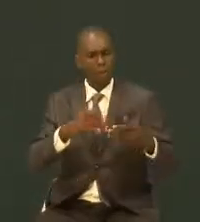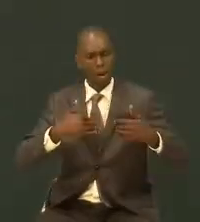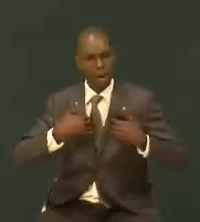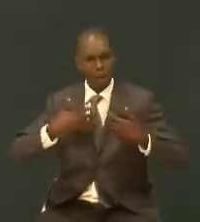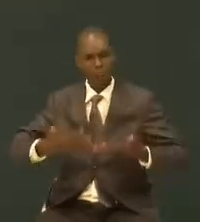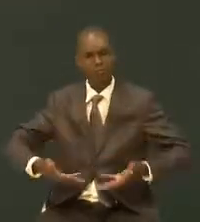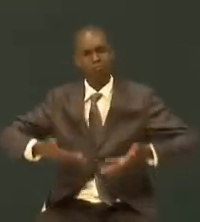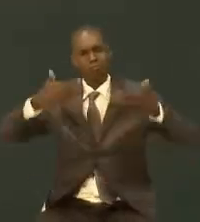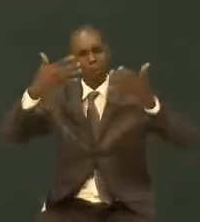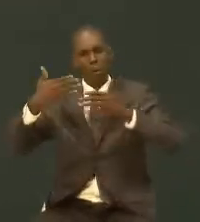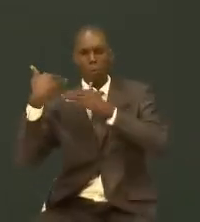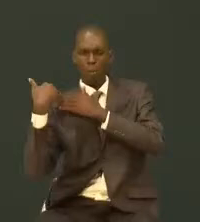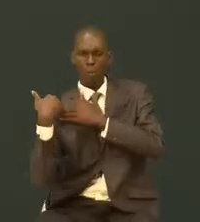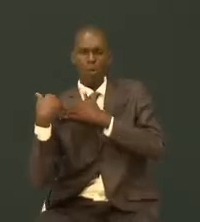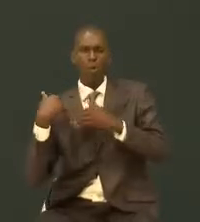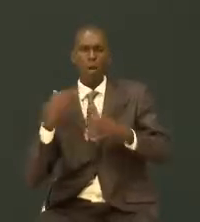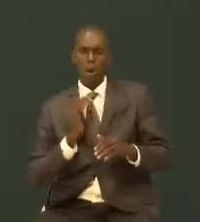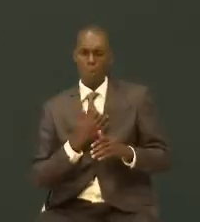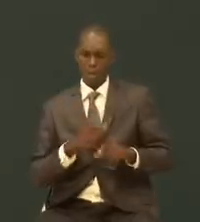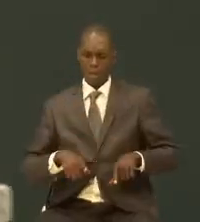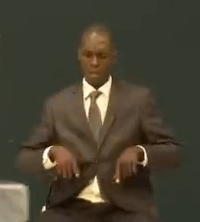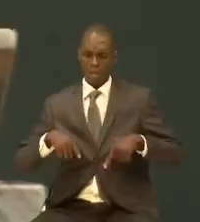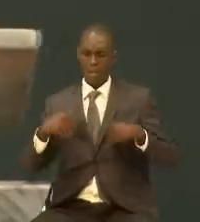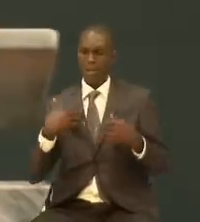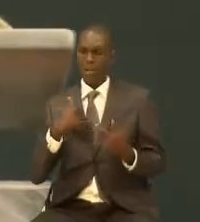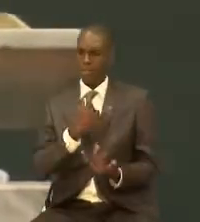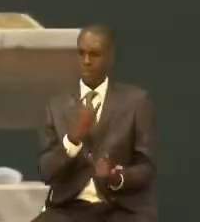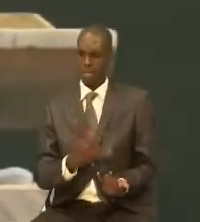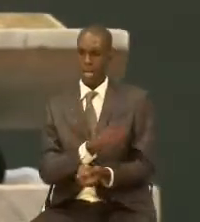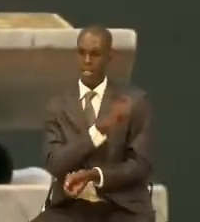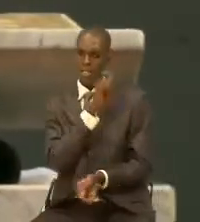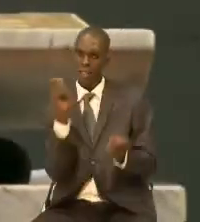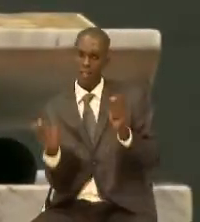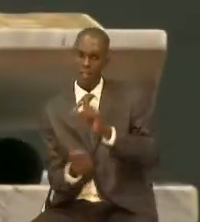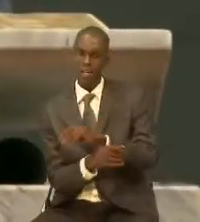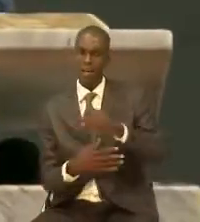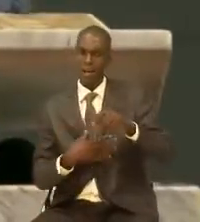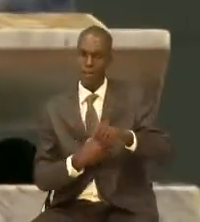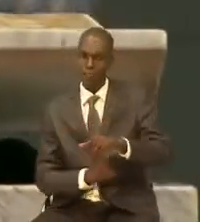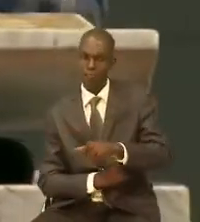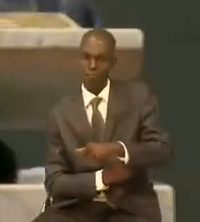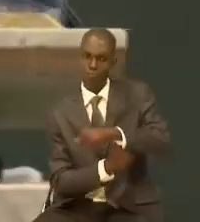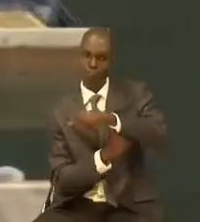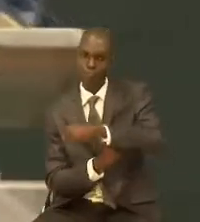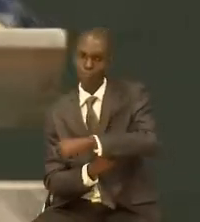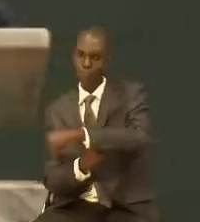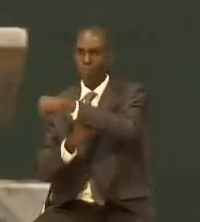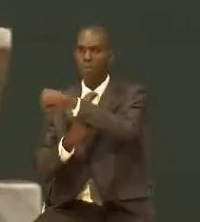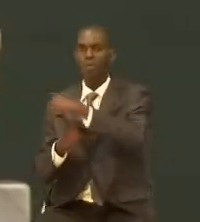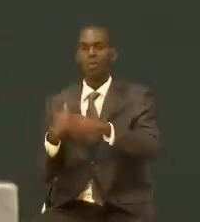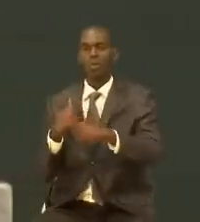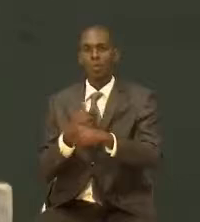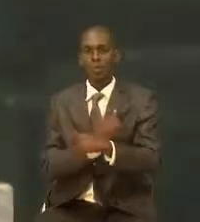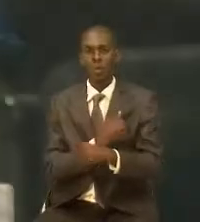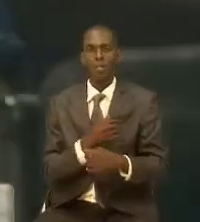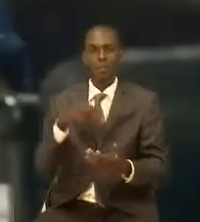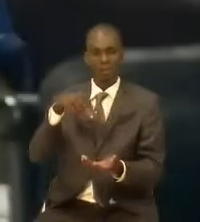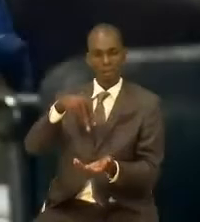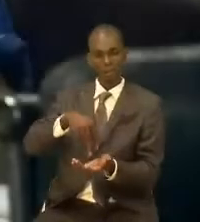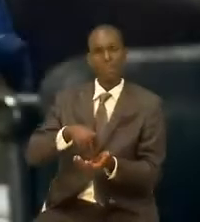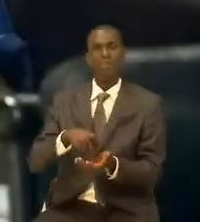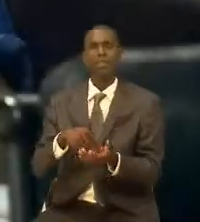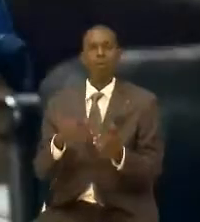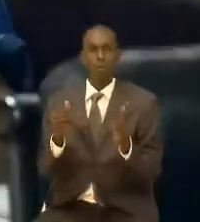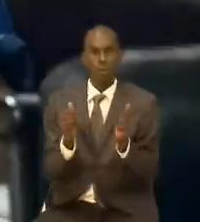life as now totally turned around and supportively we stand with was turned with